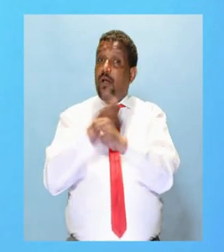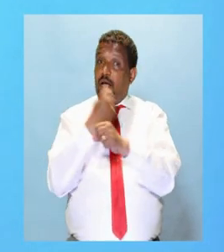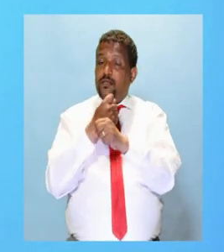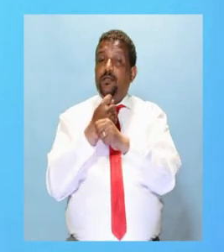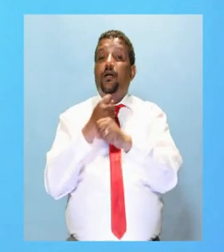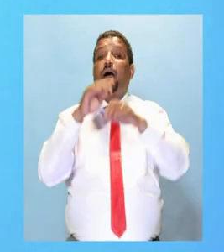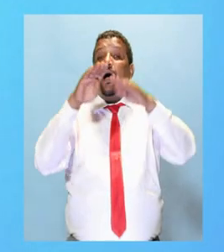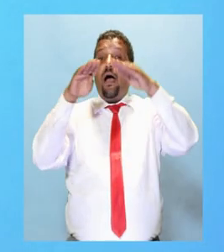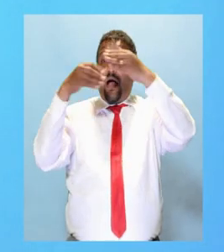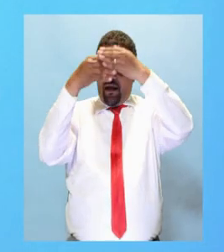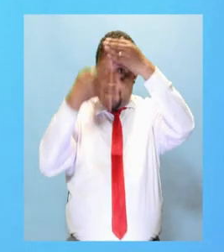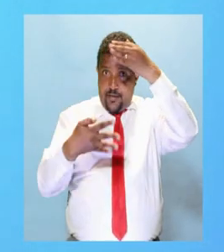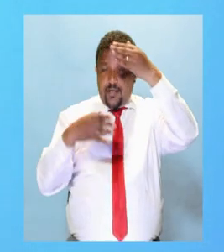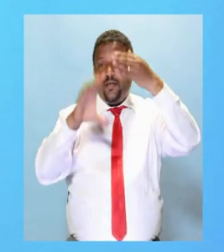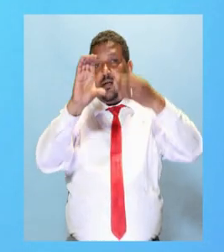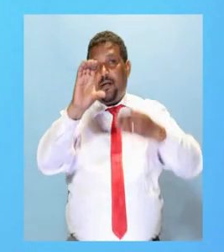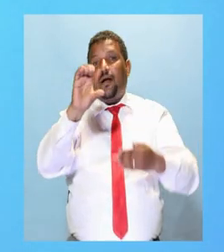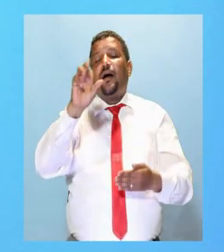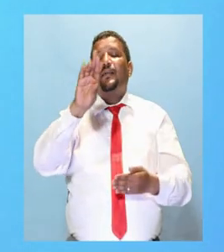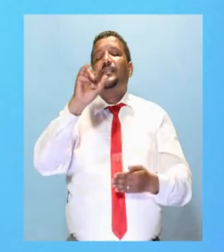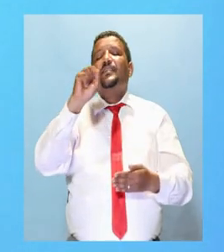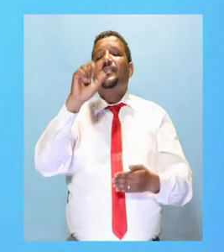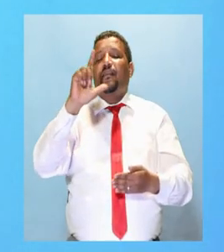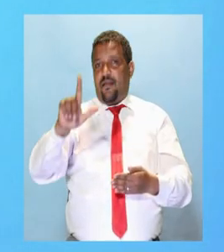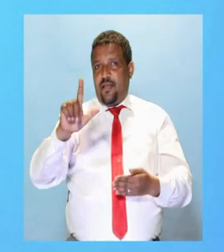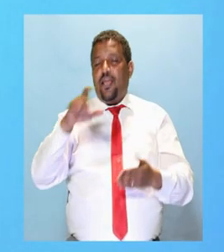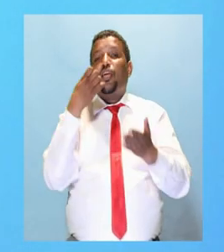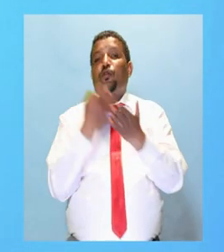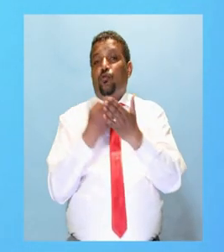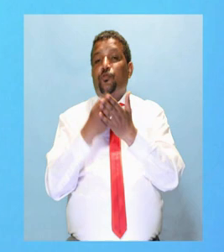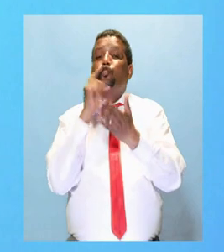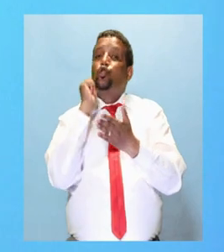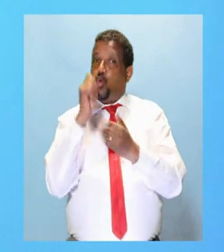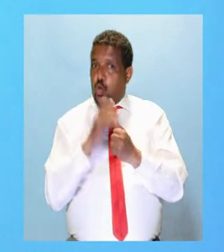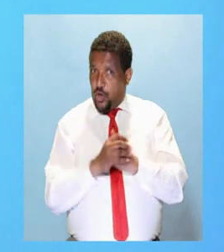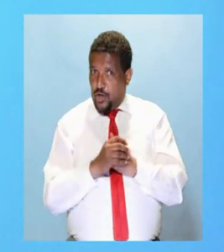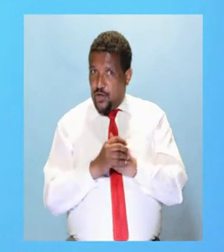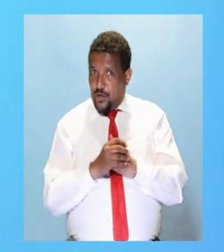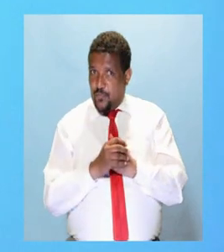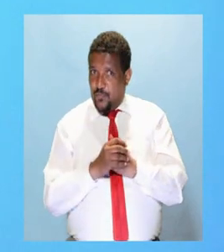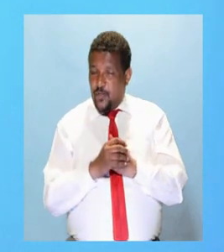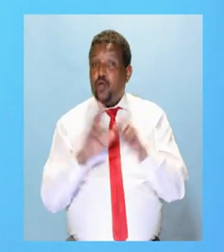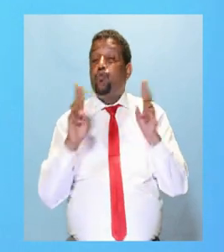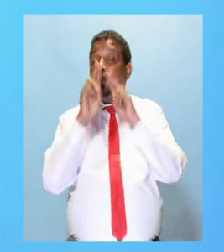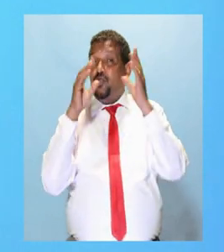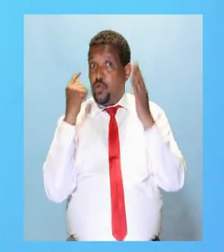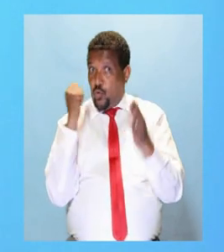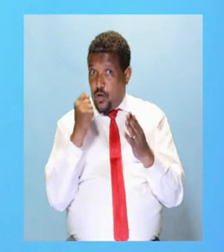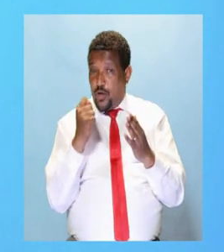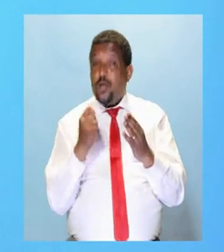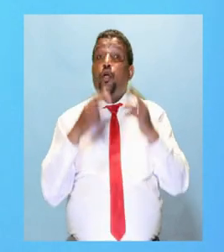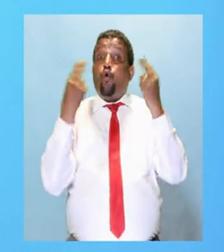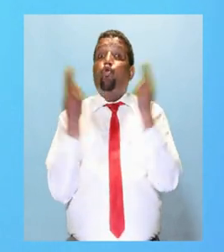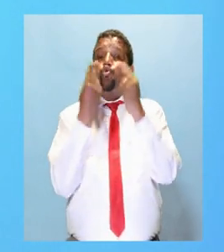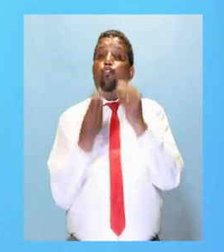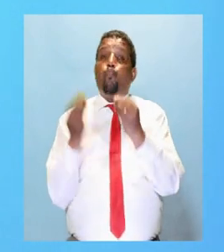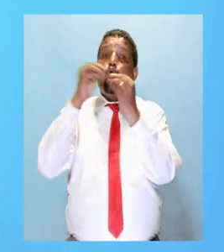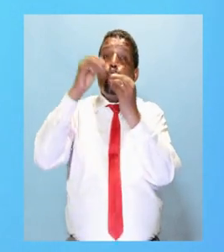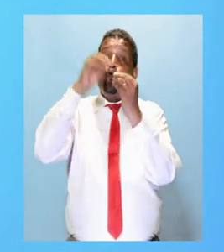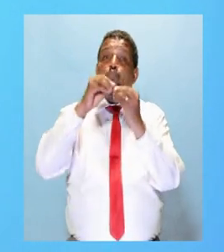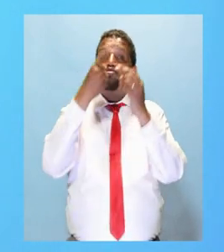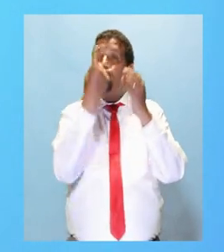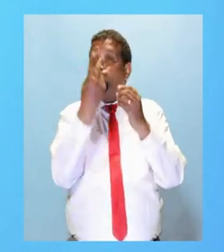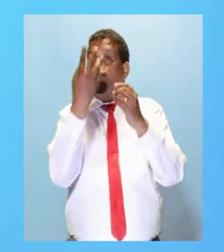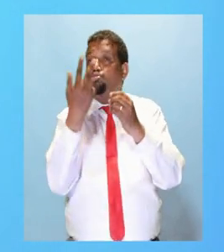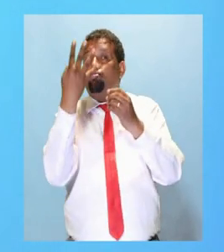utility theory. The law of diminishing marginal utility states that as we consume more and more units of a